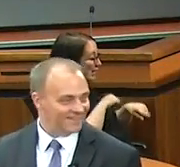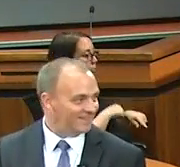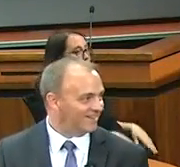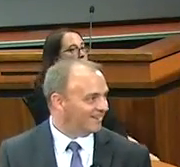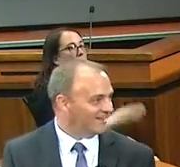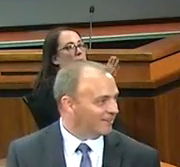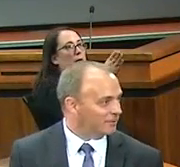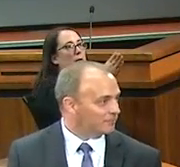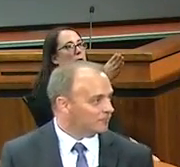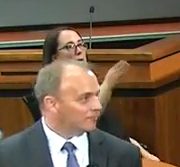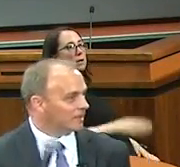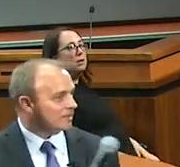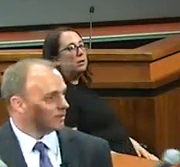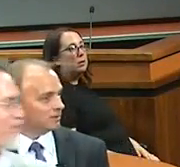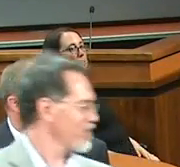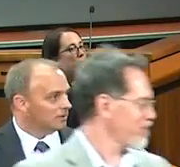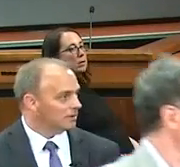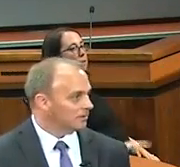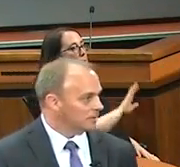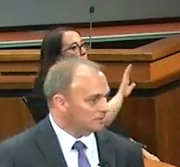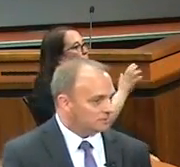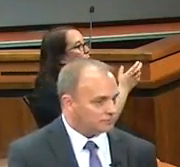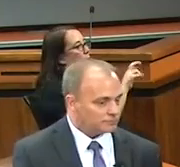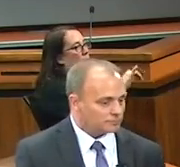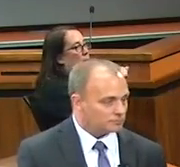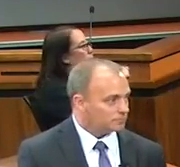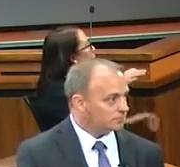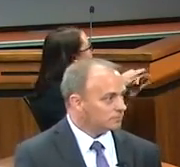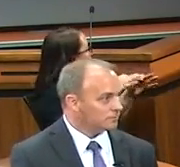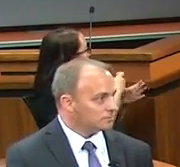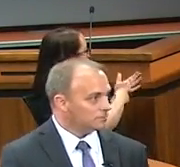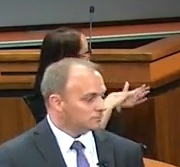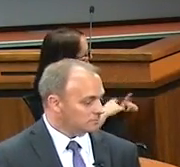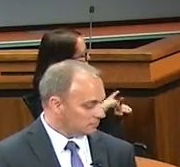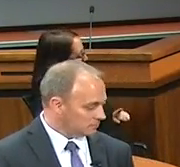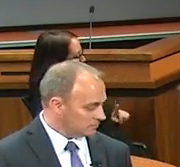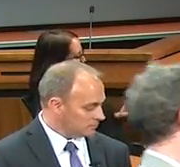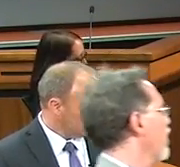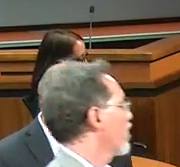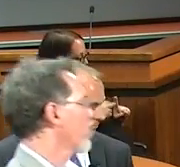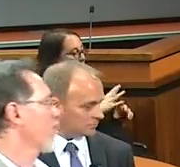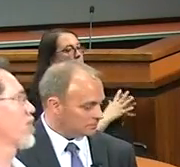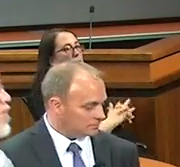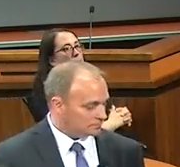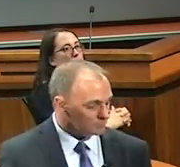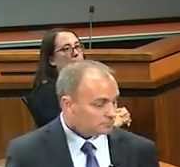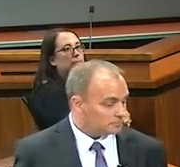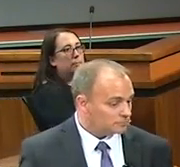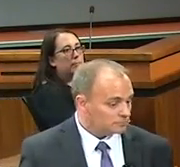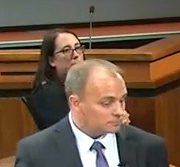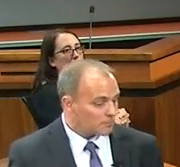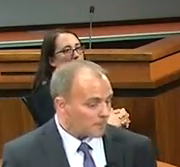Sorry. So I mean, Chris explained the cost benefit from their standpoint. So the additional question was, and correct me if I'm getting